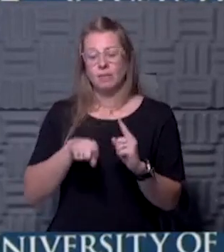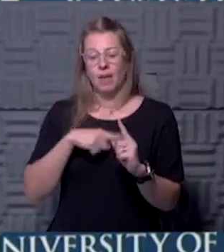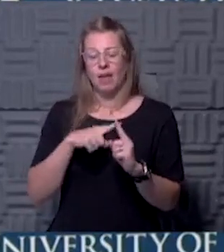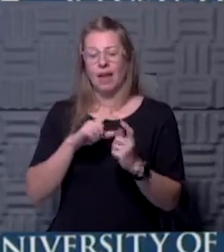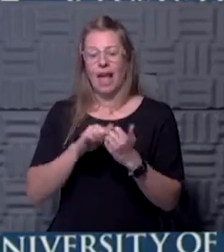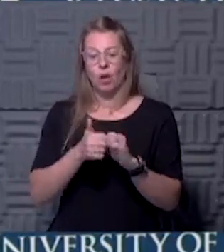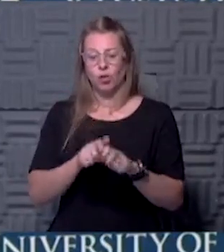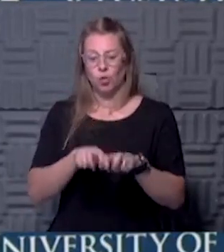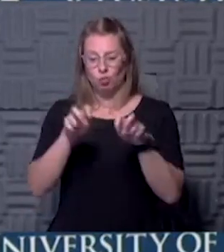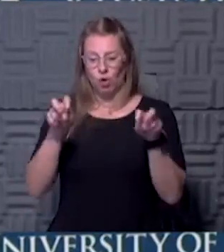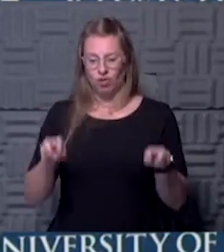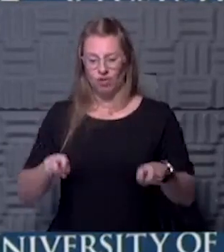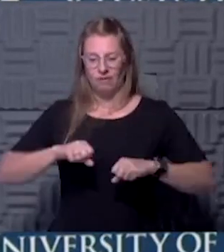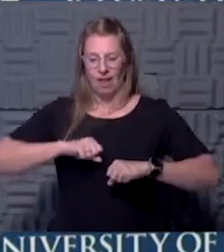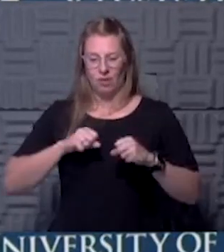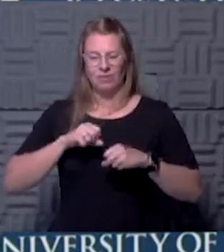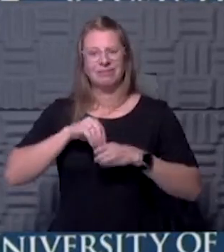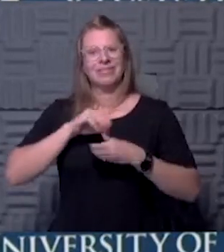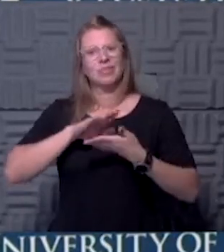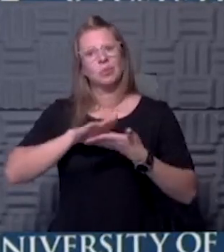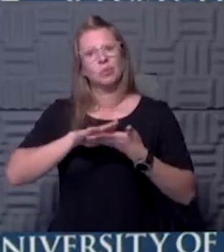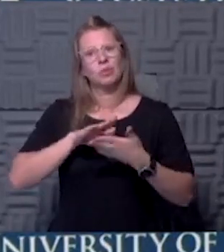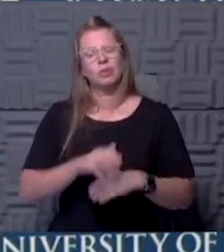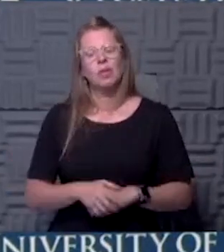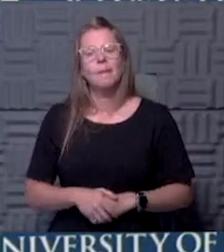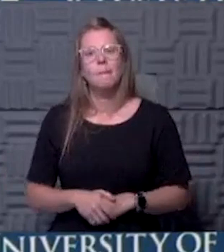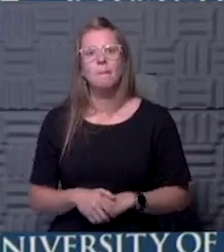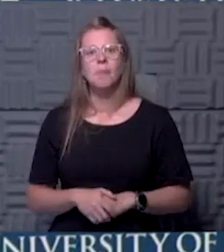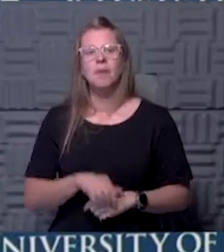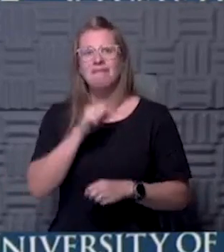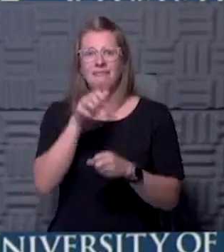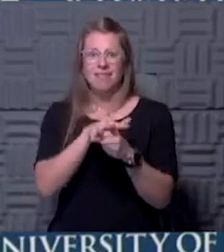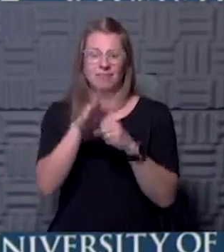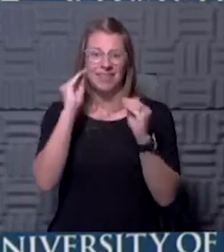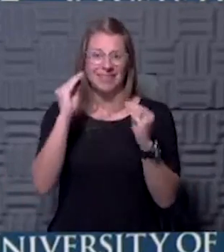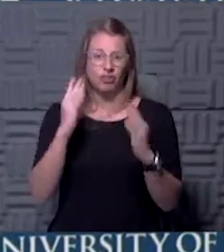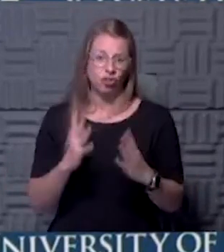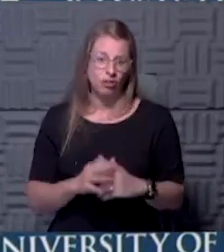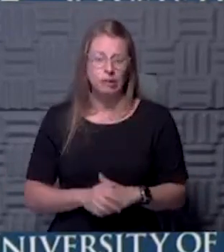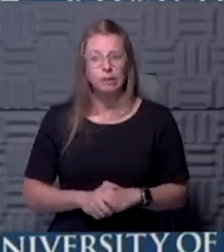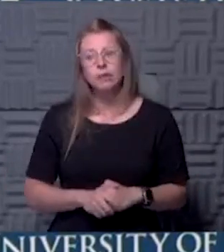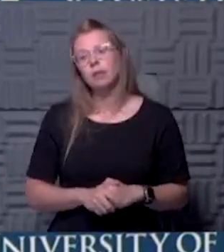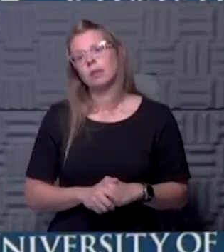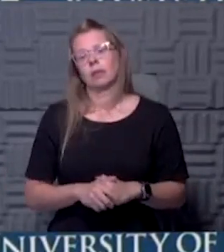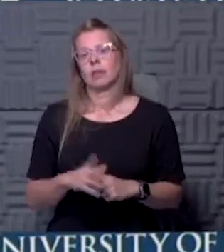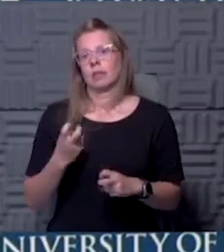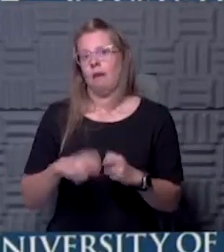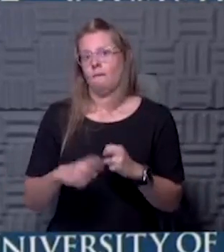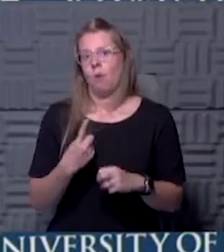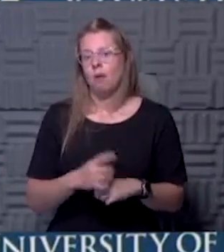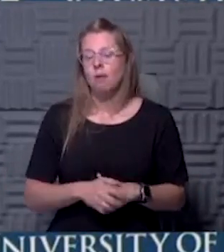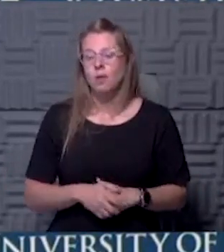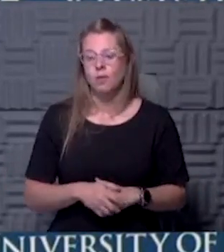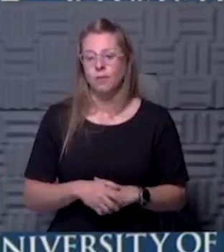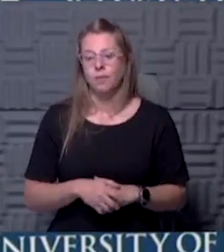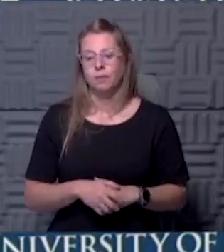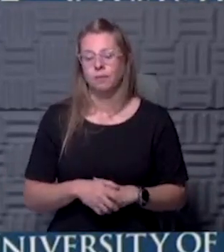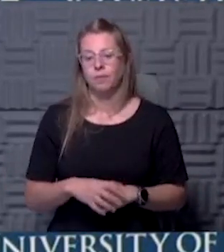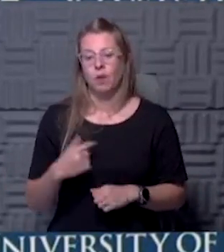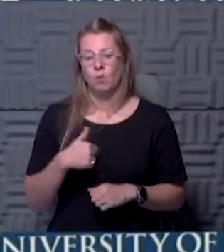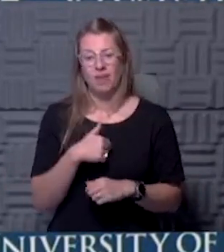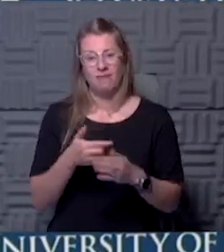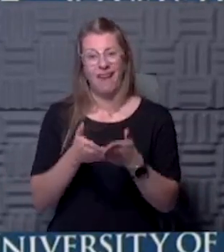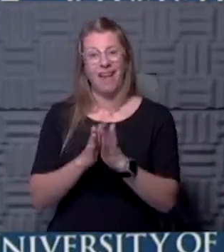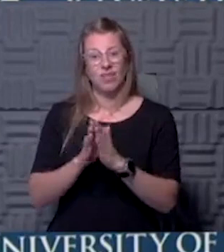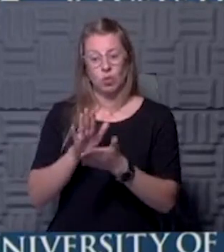out within a school. So not enough teachers is definitely a tough one. We've asked